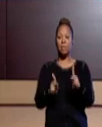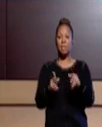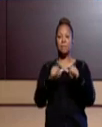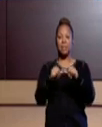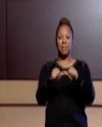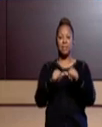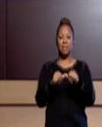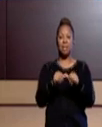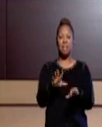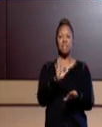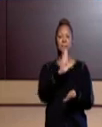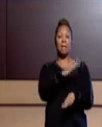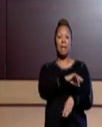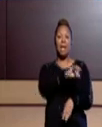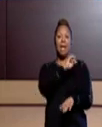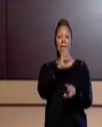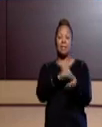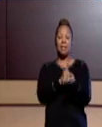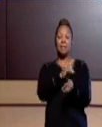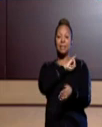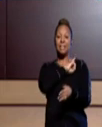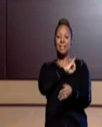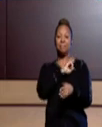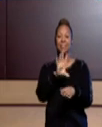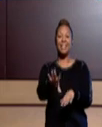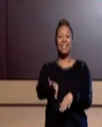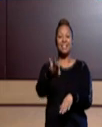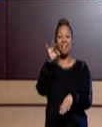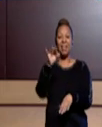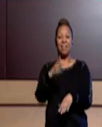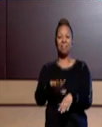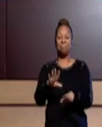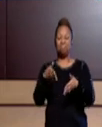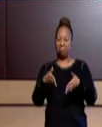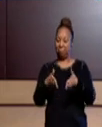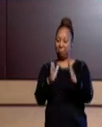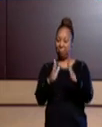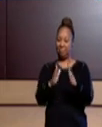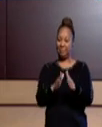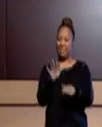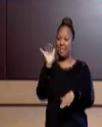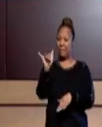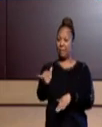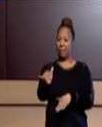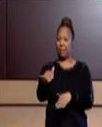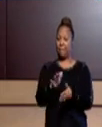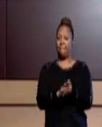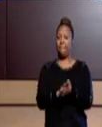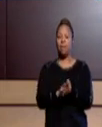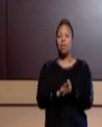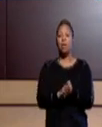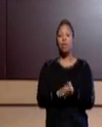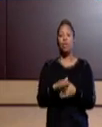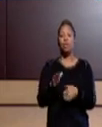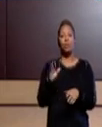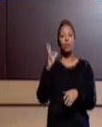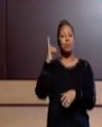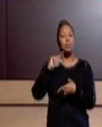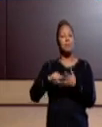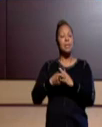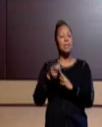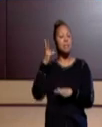it has been you. You have found your vein, you have gotten your lane, and you are staying there. So when you begin to hear